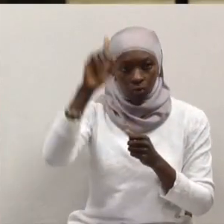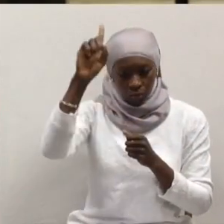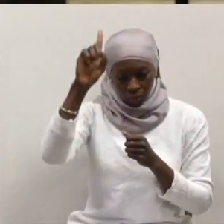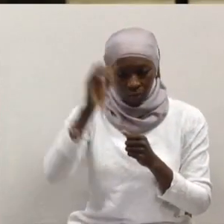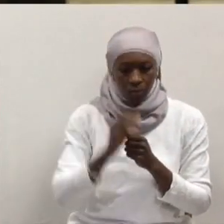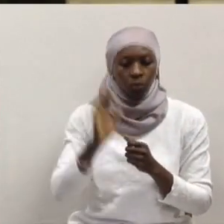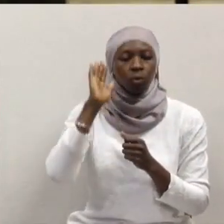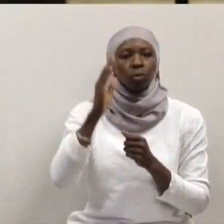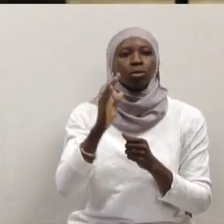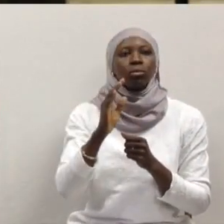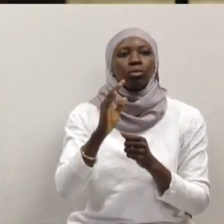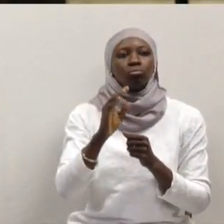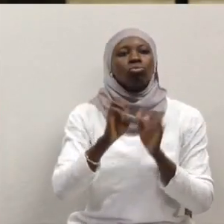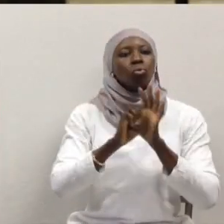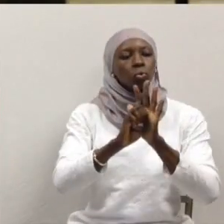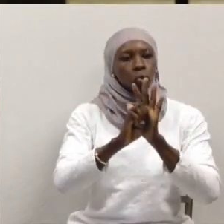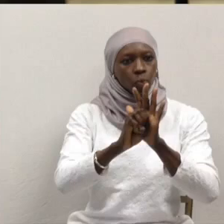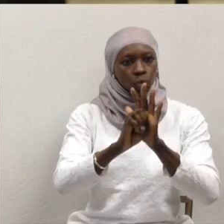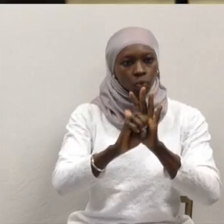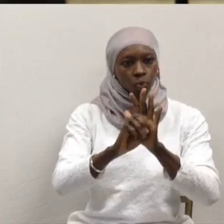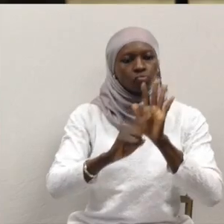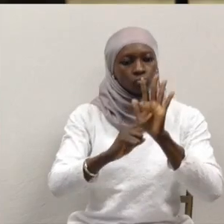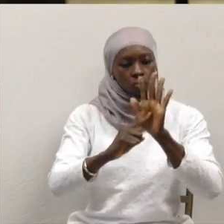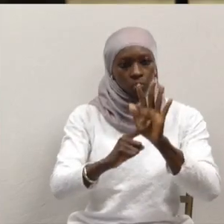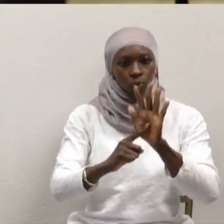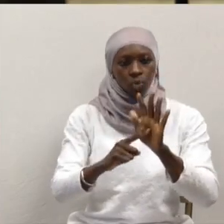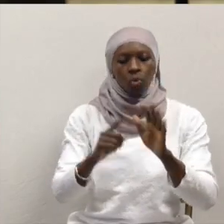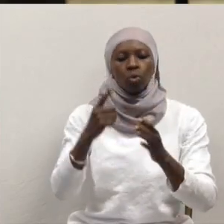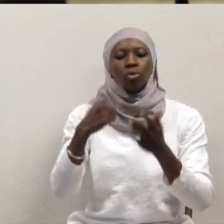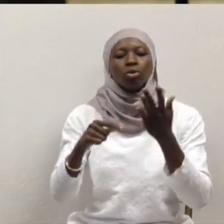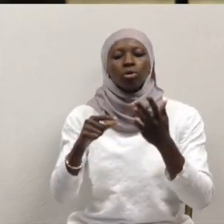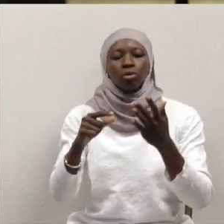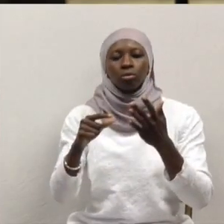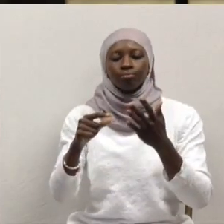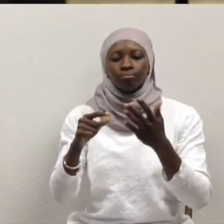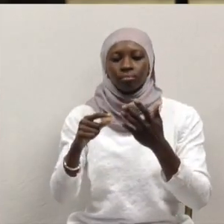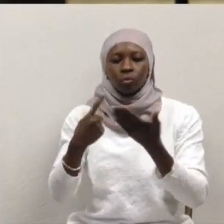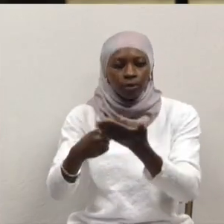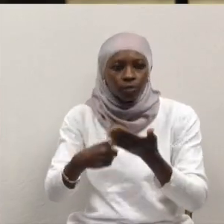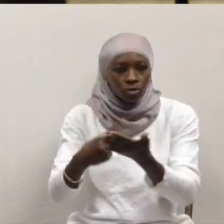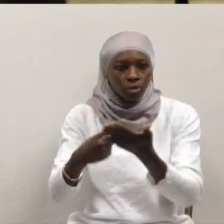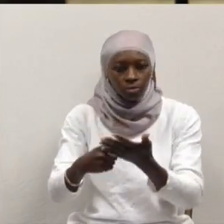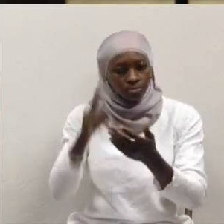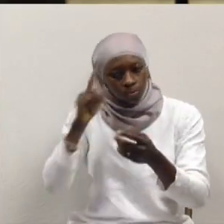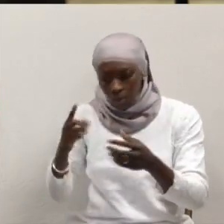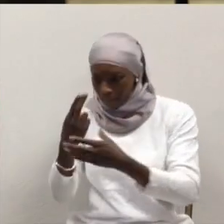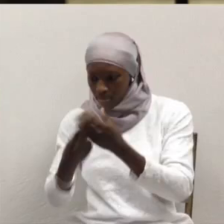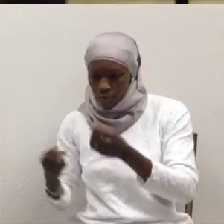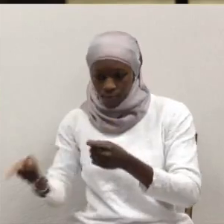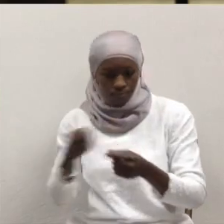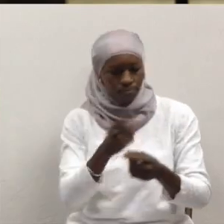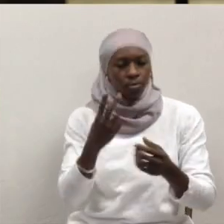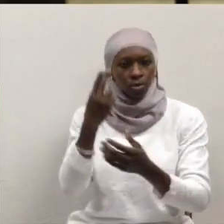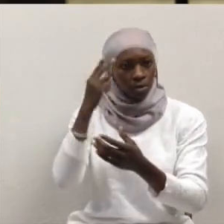you with the agreement and what it means to our subject. I want you to continue to remember and